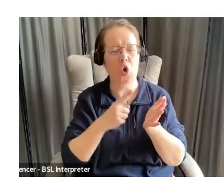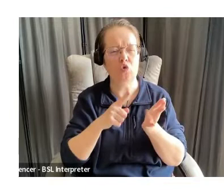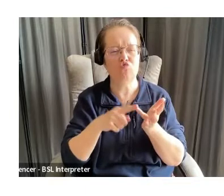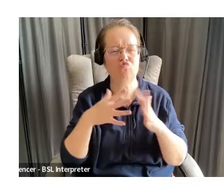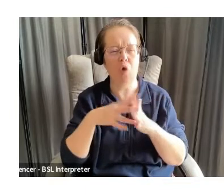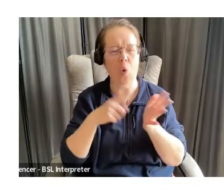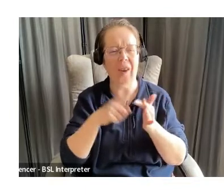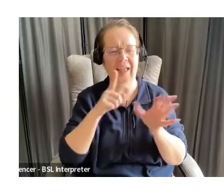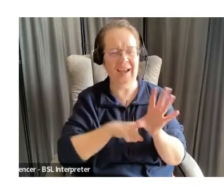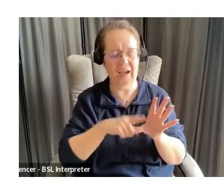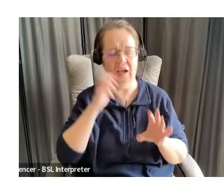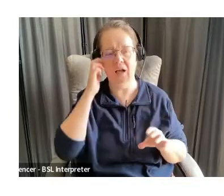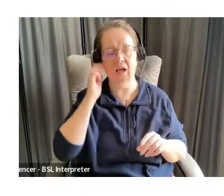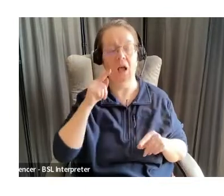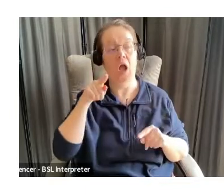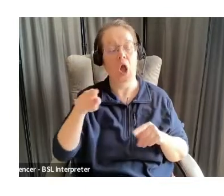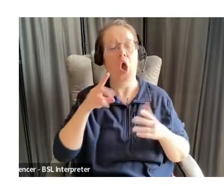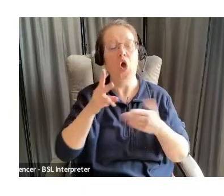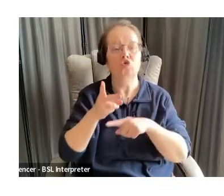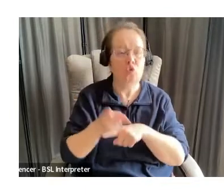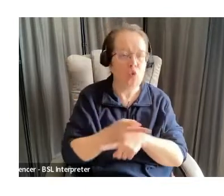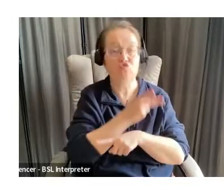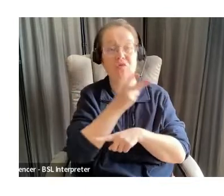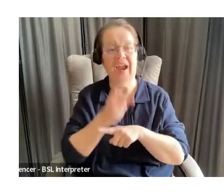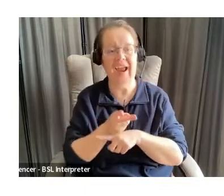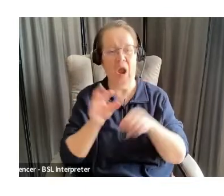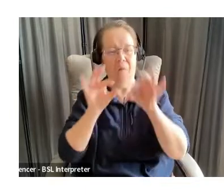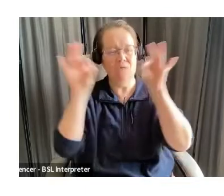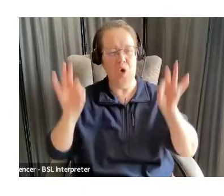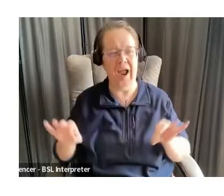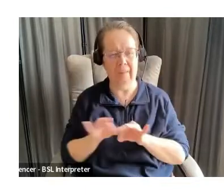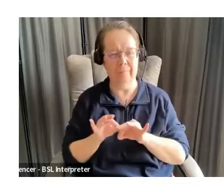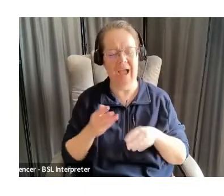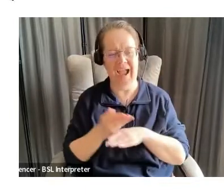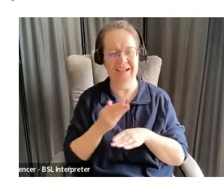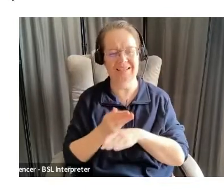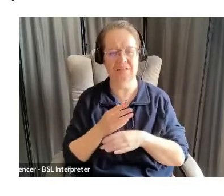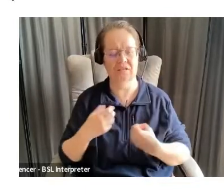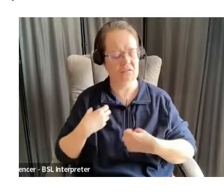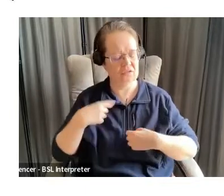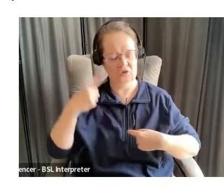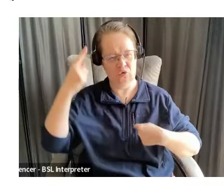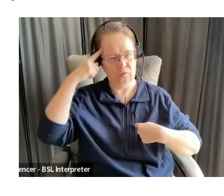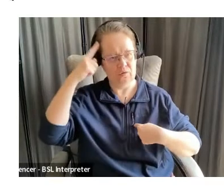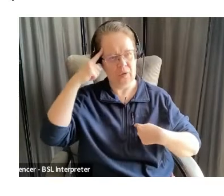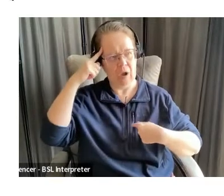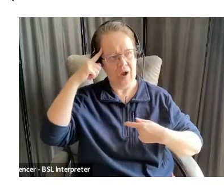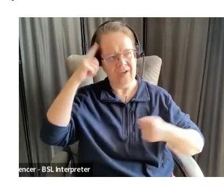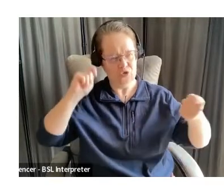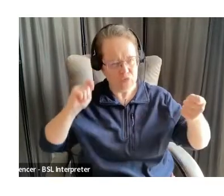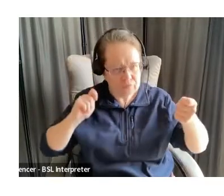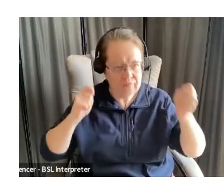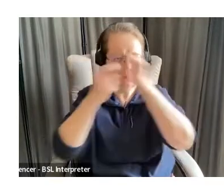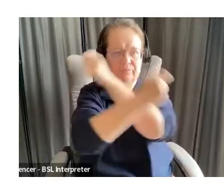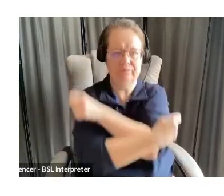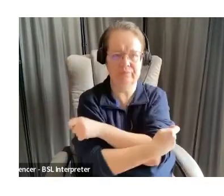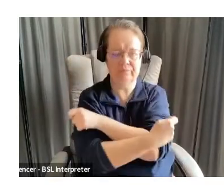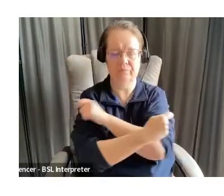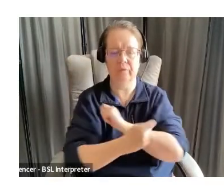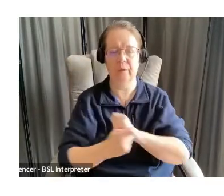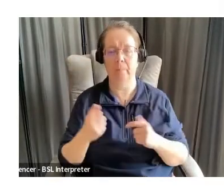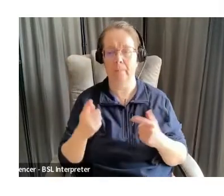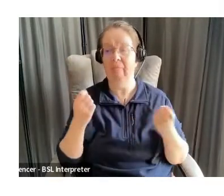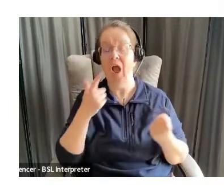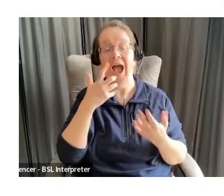using reframing exercises can be a great way to support you as you're about to go into your interview. So there are